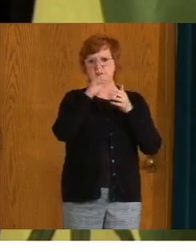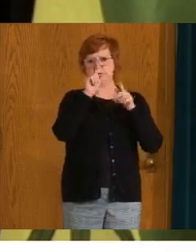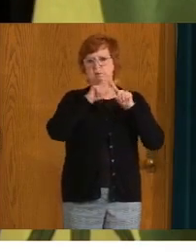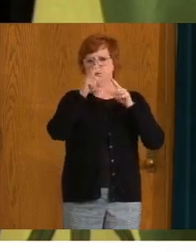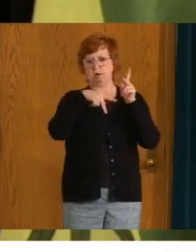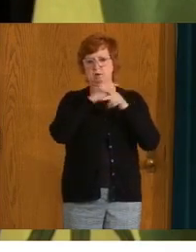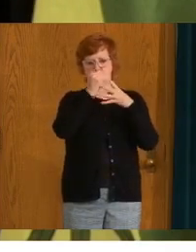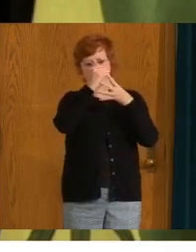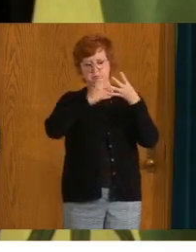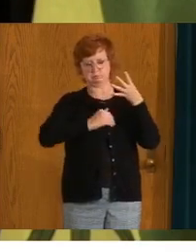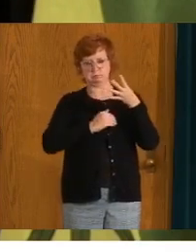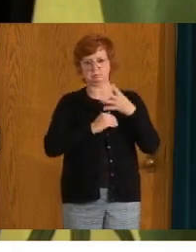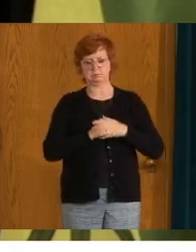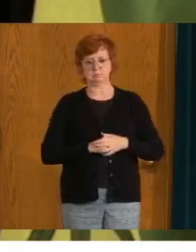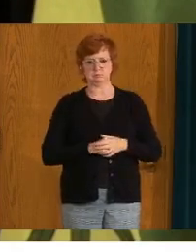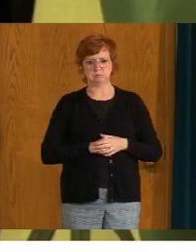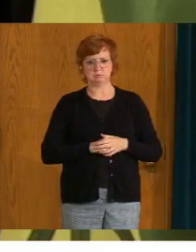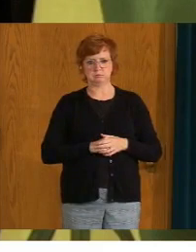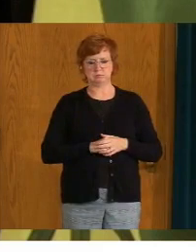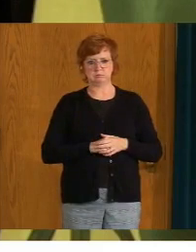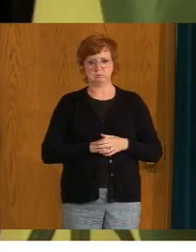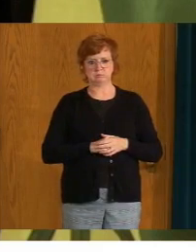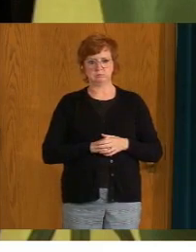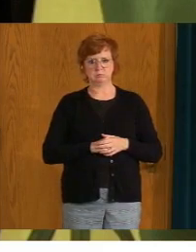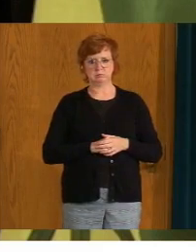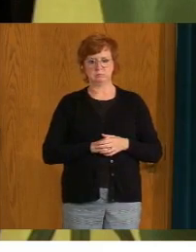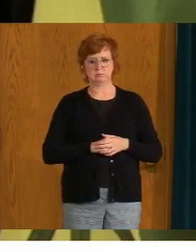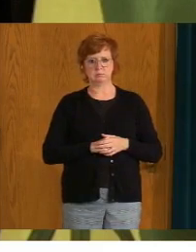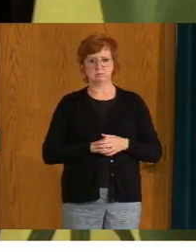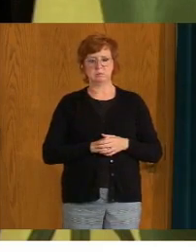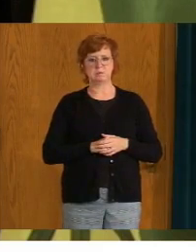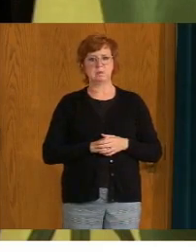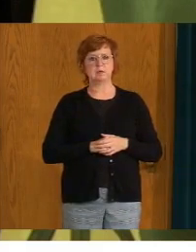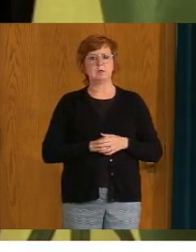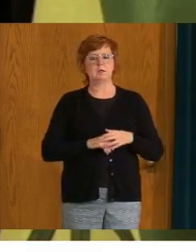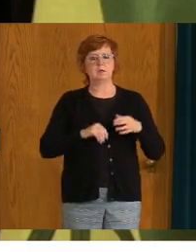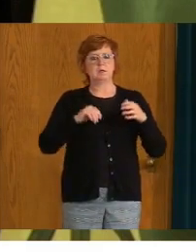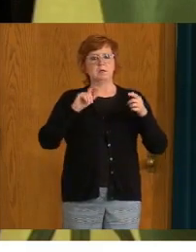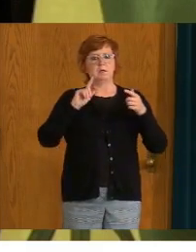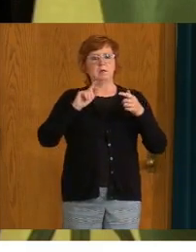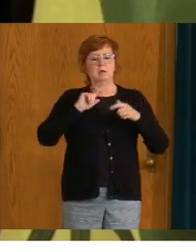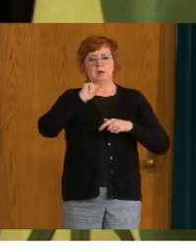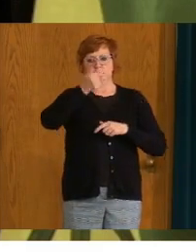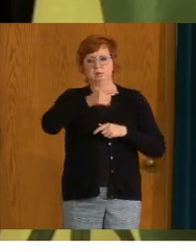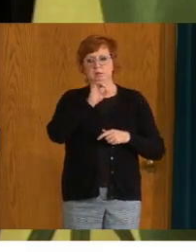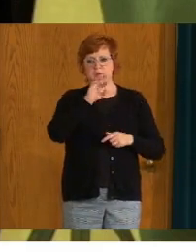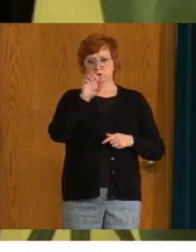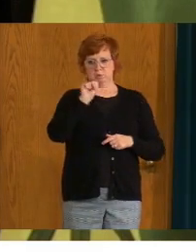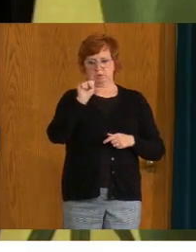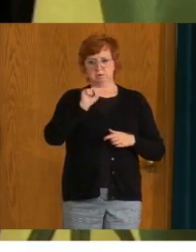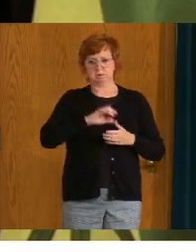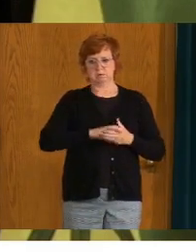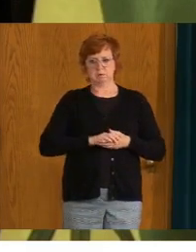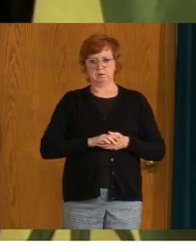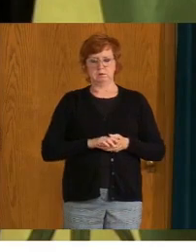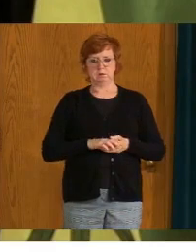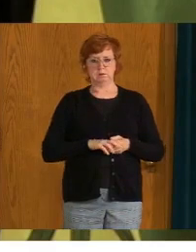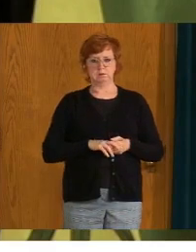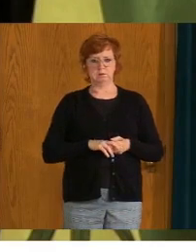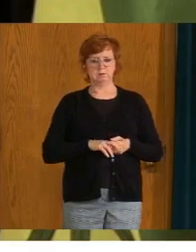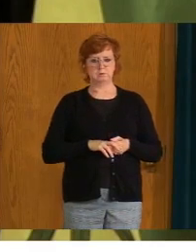the importance of completing the vaccination schedule, of which I'd turn it over to my friend Dr. Shahab to speak in a little